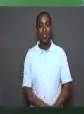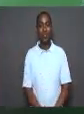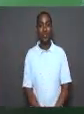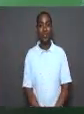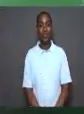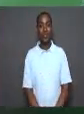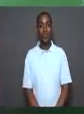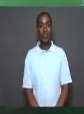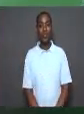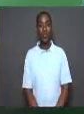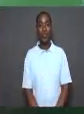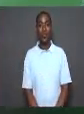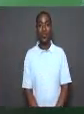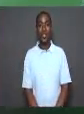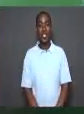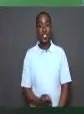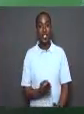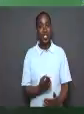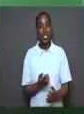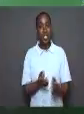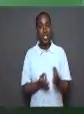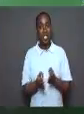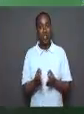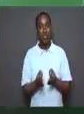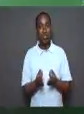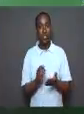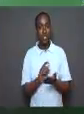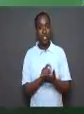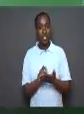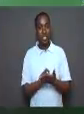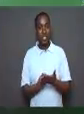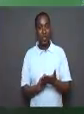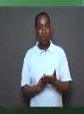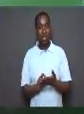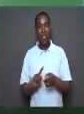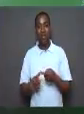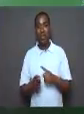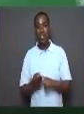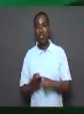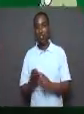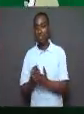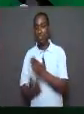Please write out your descriptions and then share them with a partner.